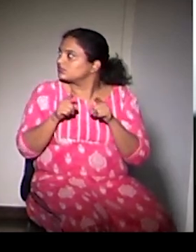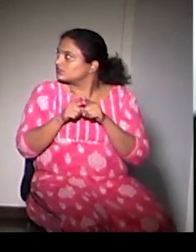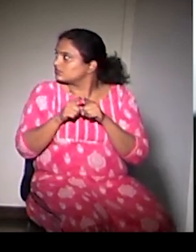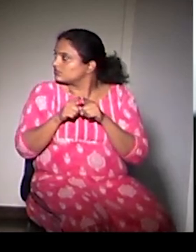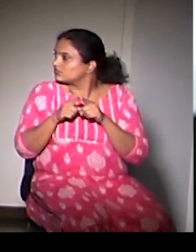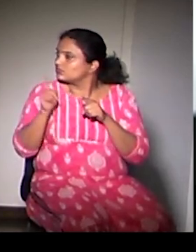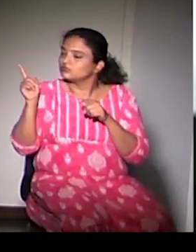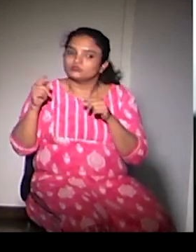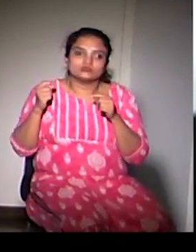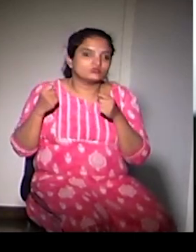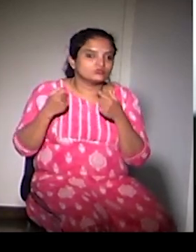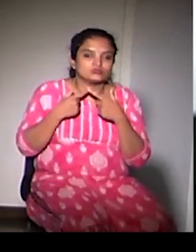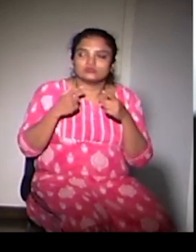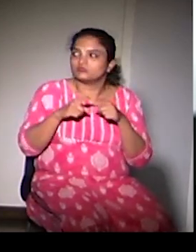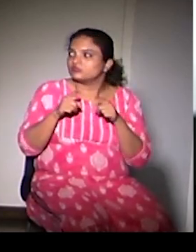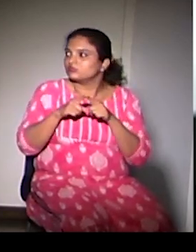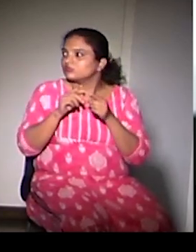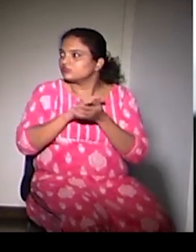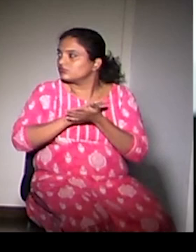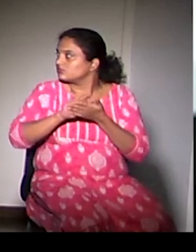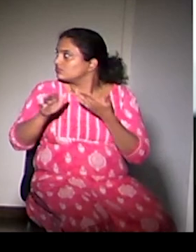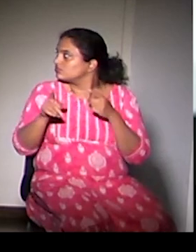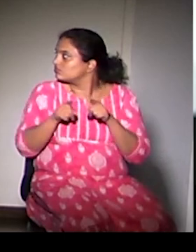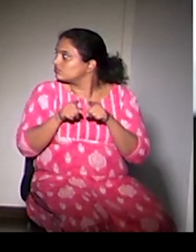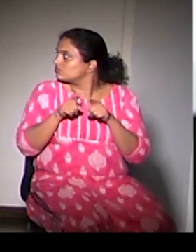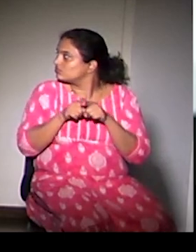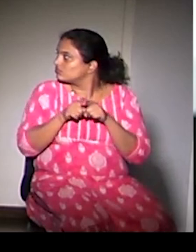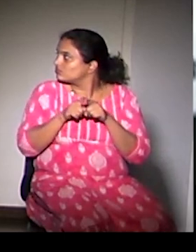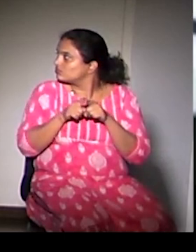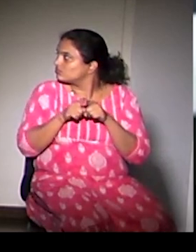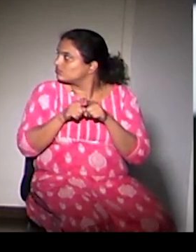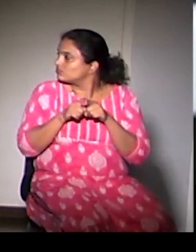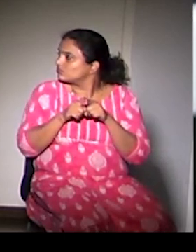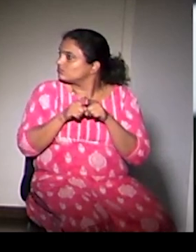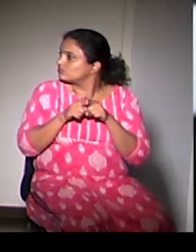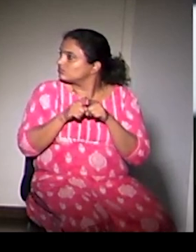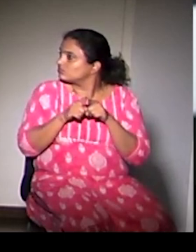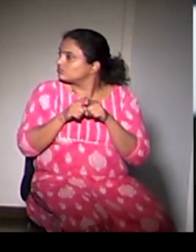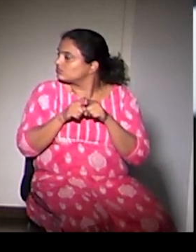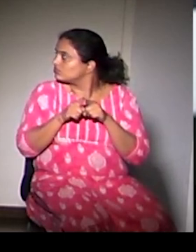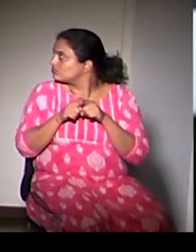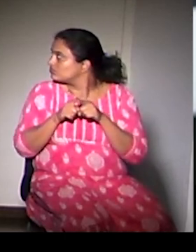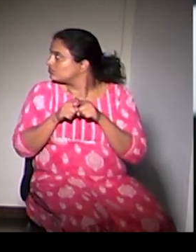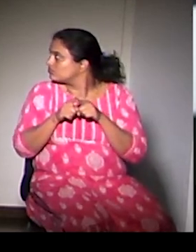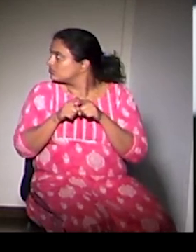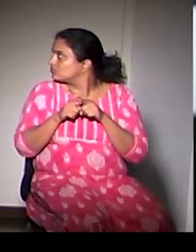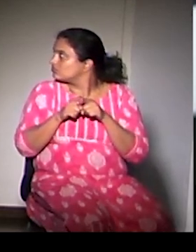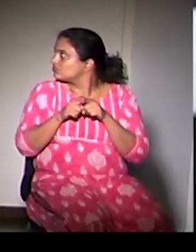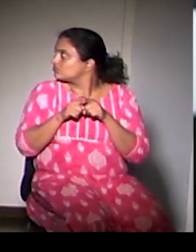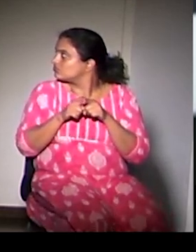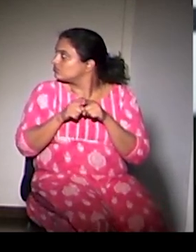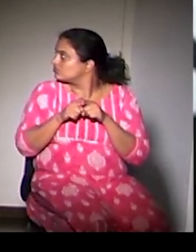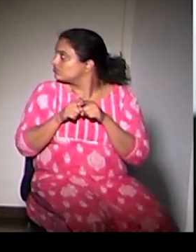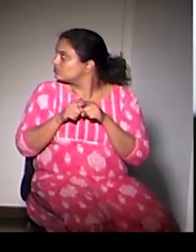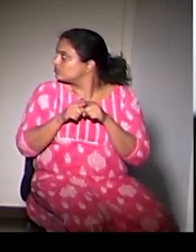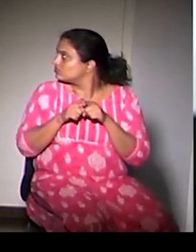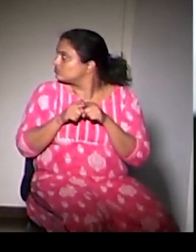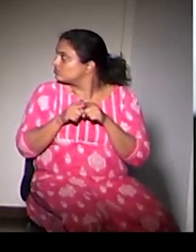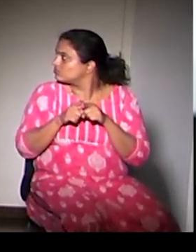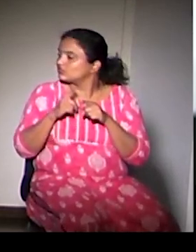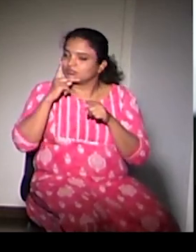sure. But it's all gone, really, and all that we're left with now is the tile spandrels on the